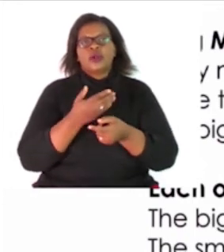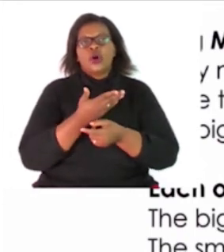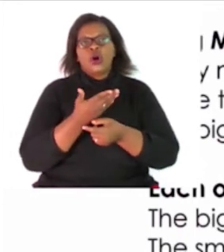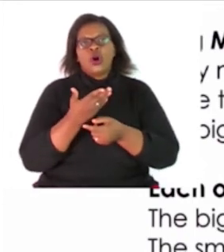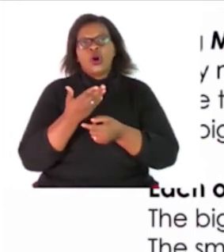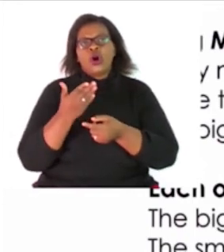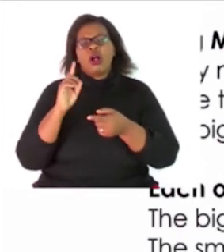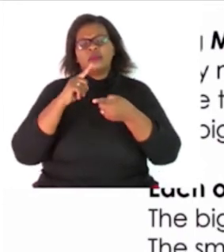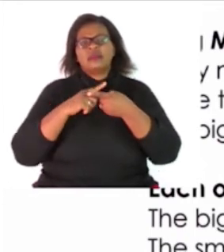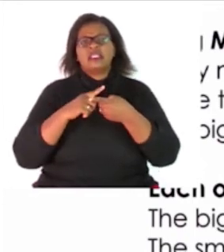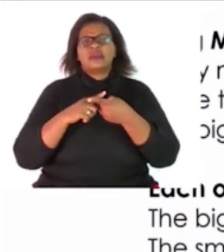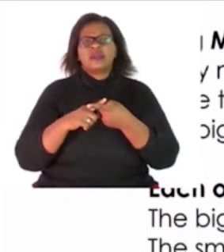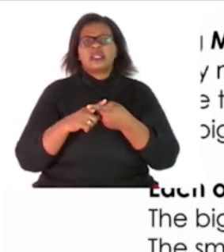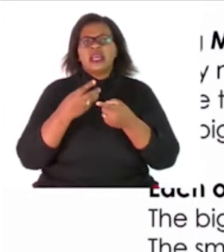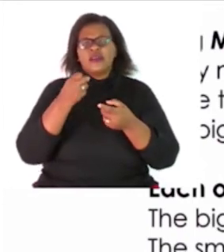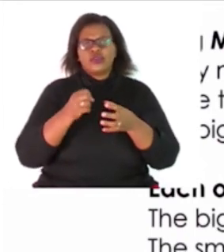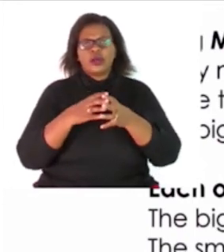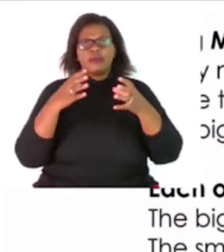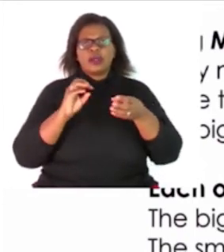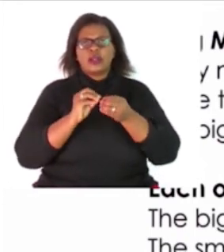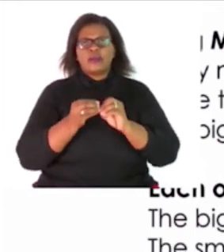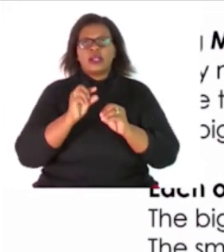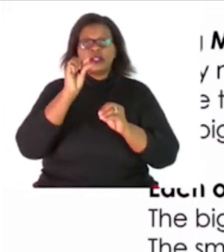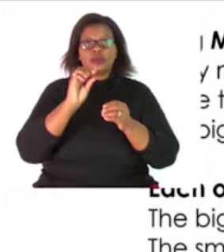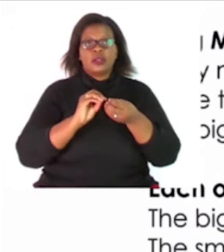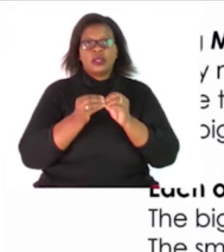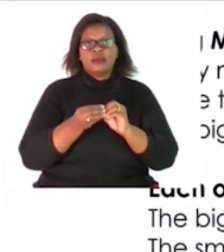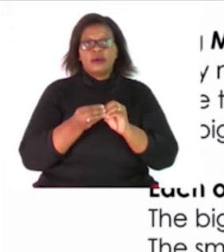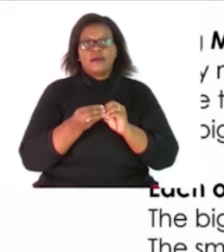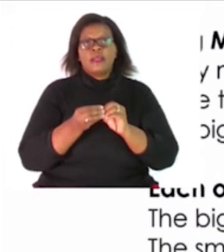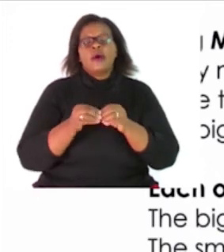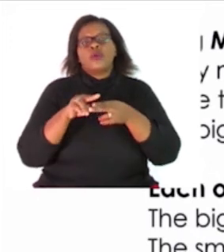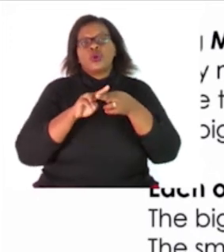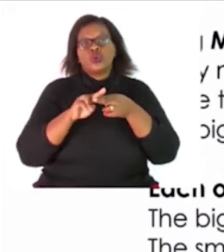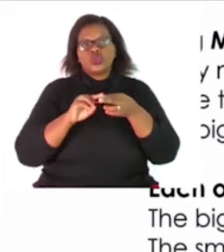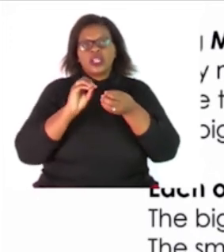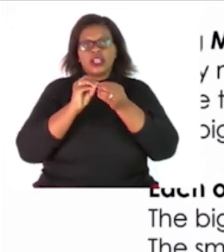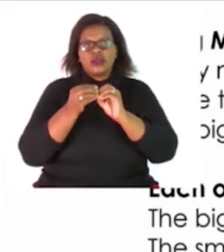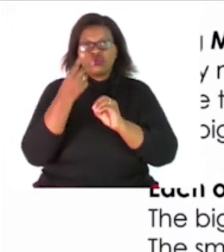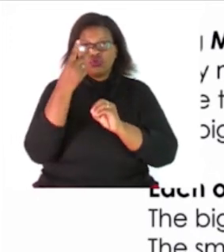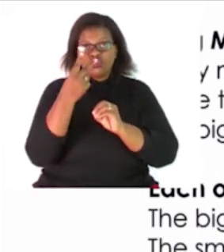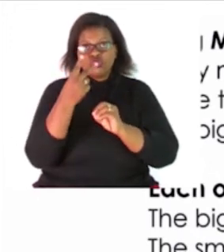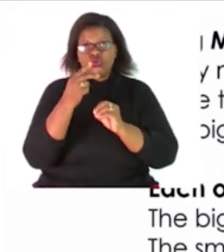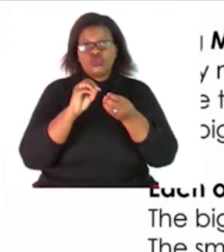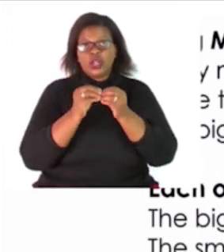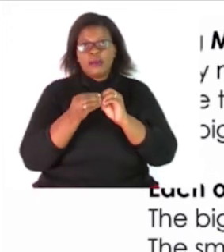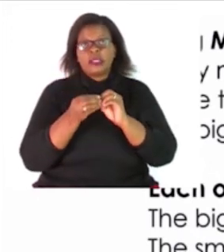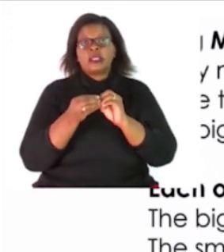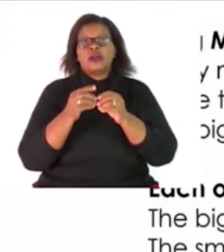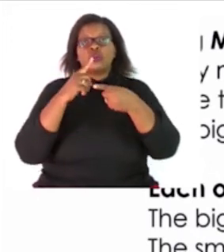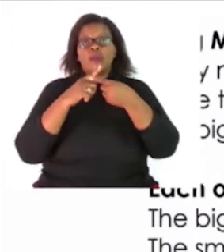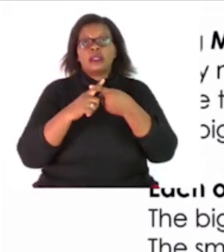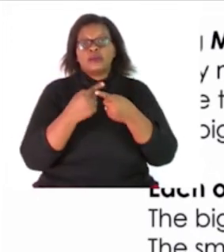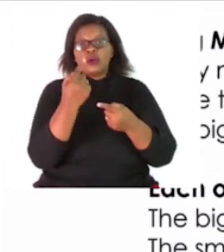multiplication, sum has a bigger number and a smaller number. We use these two numbers and multiply it